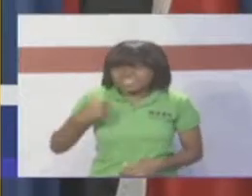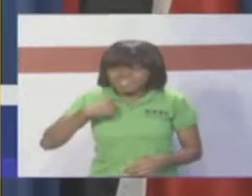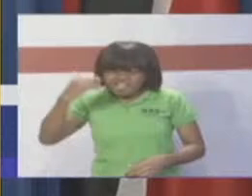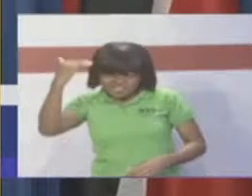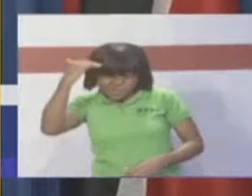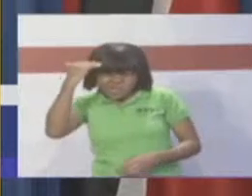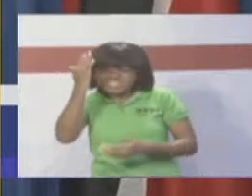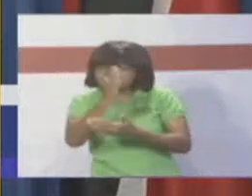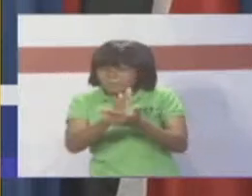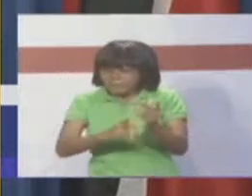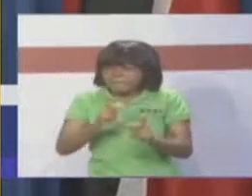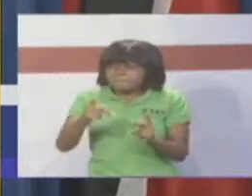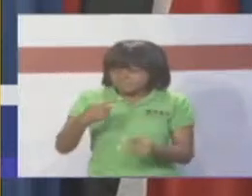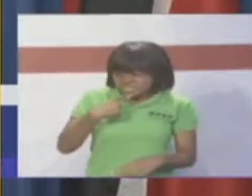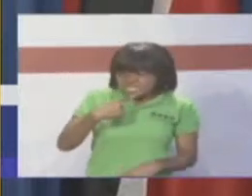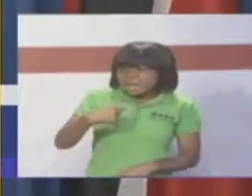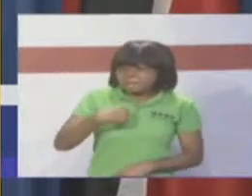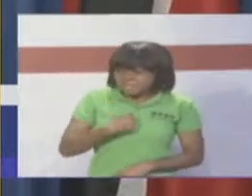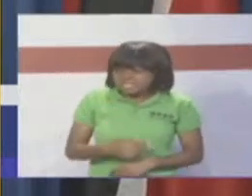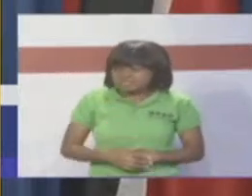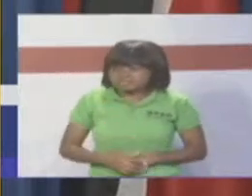virus because they eat fish.